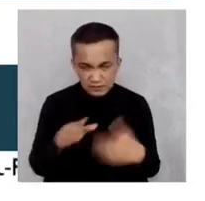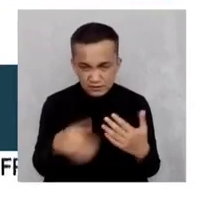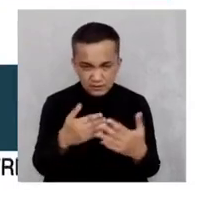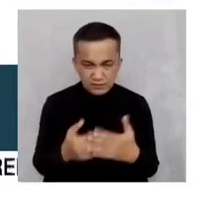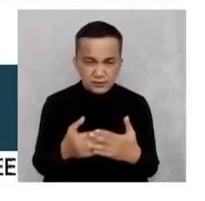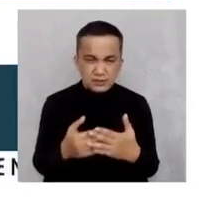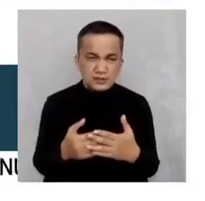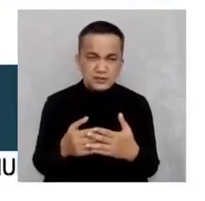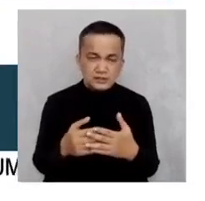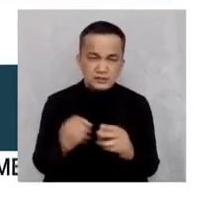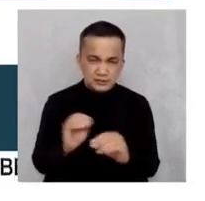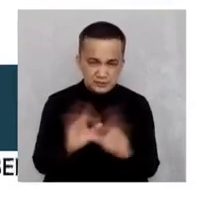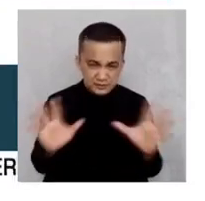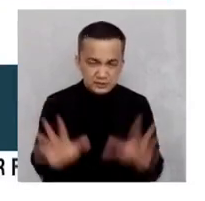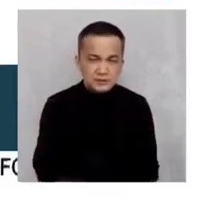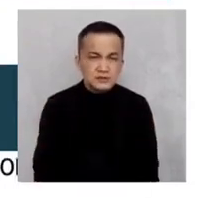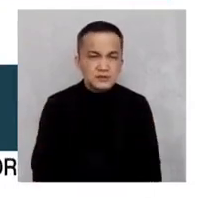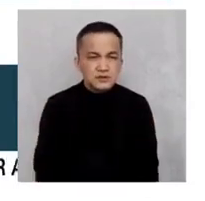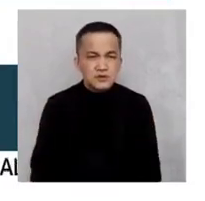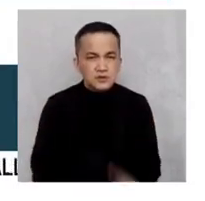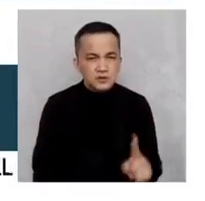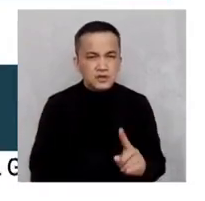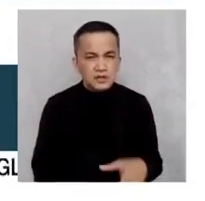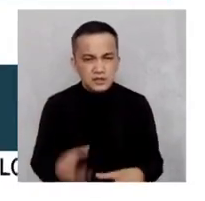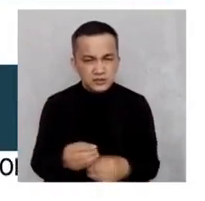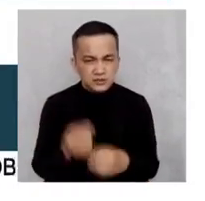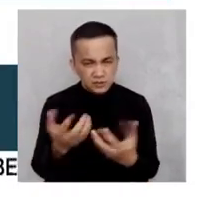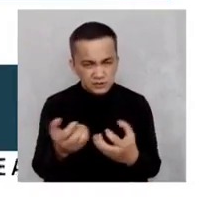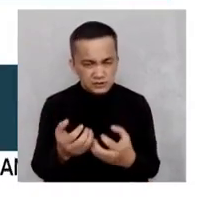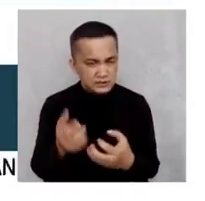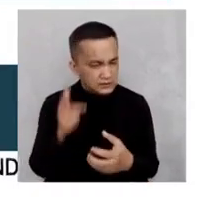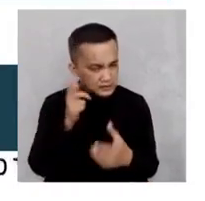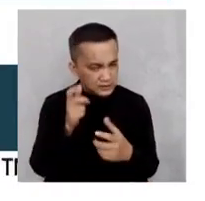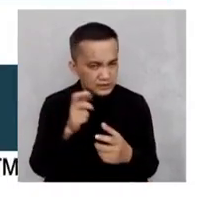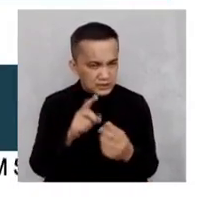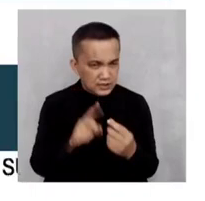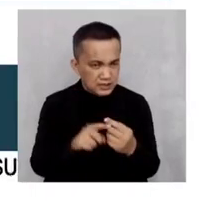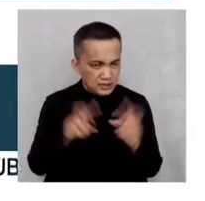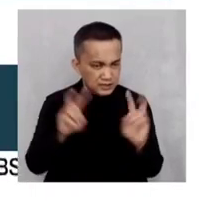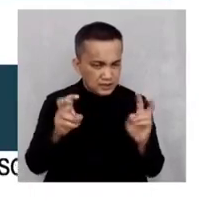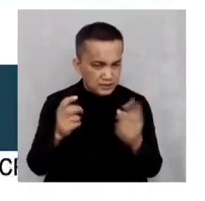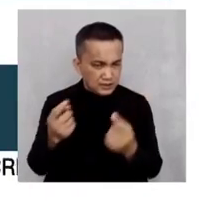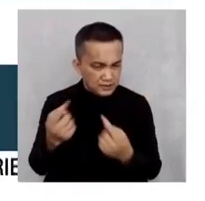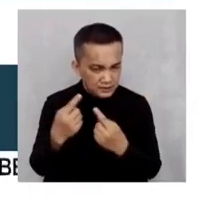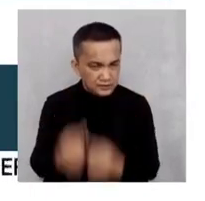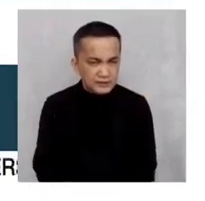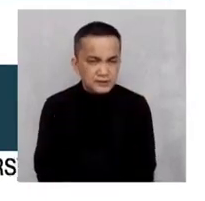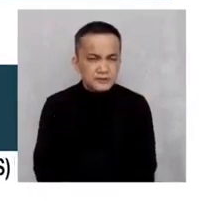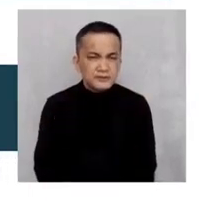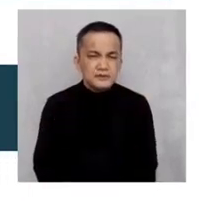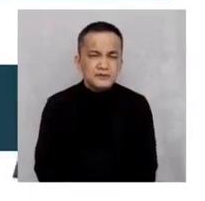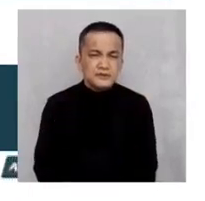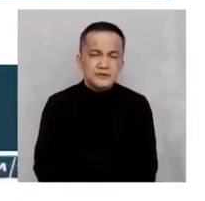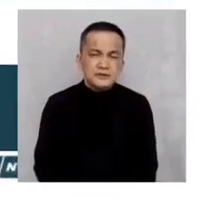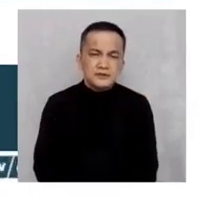out, what else do you want to hear from her in terms of answering,